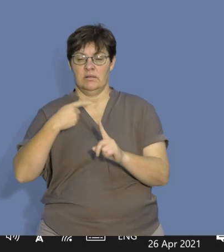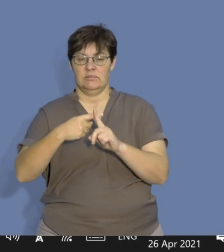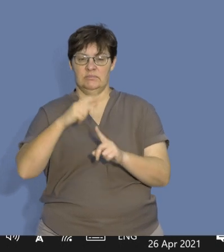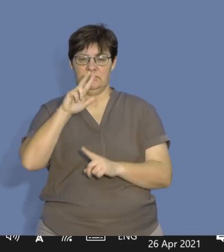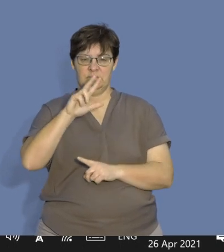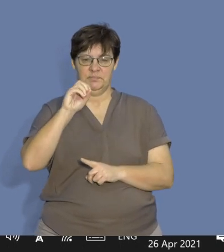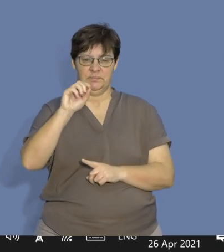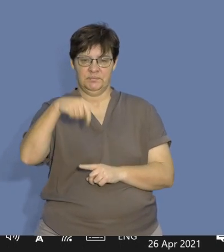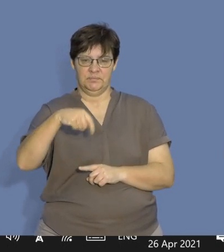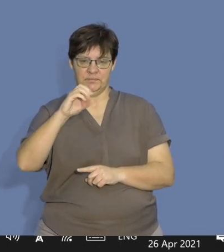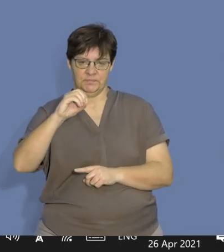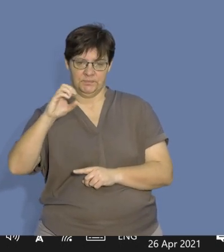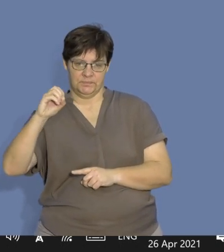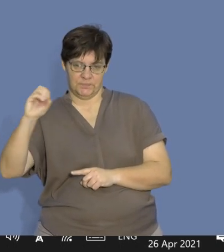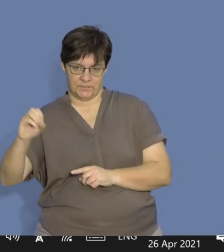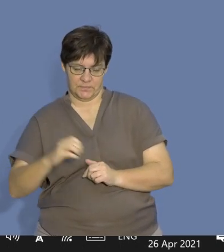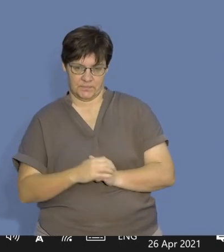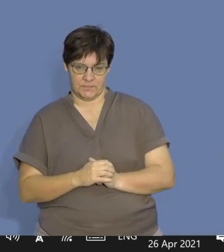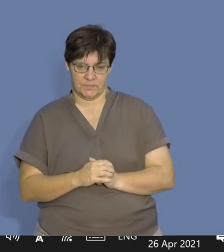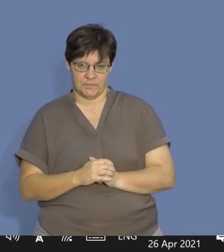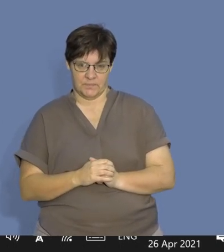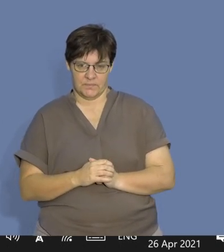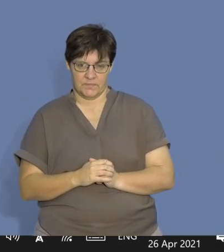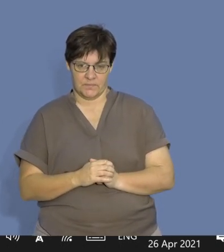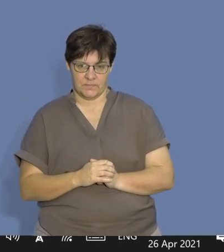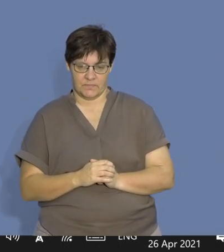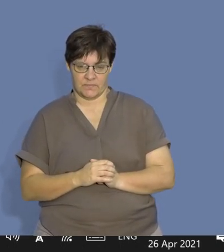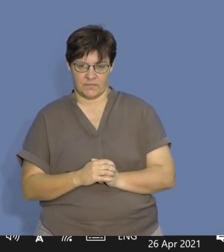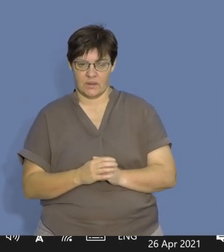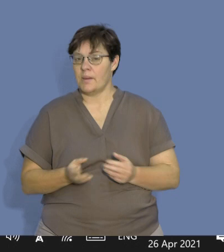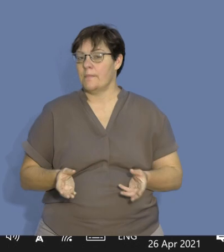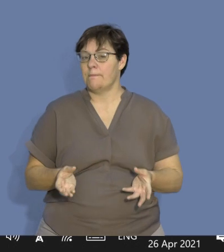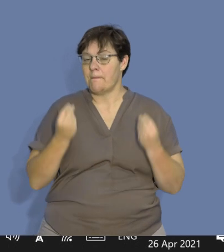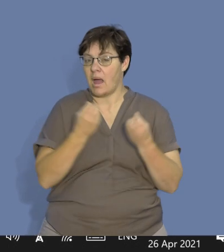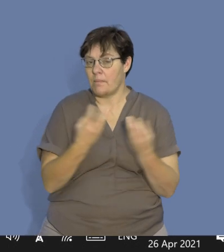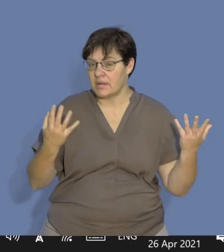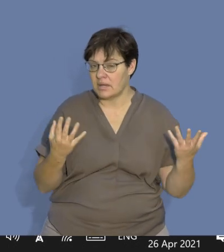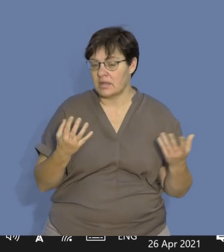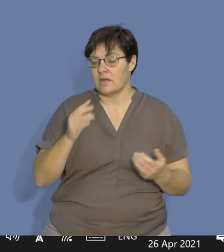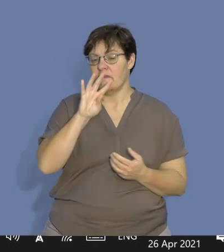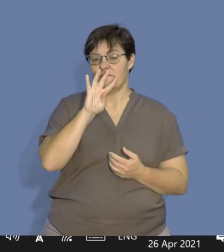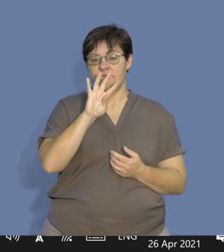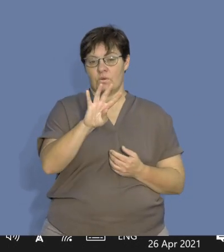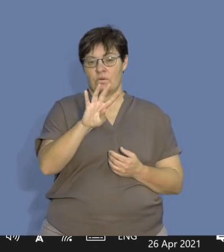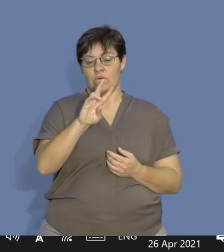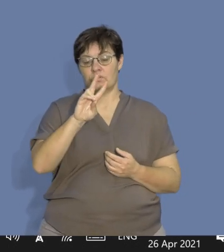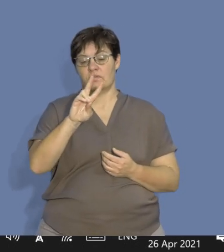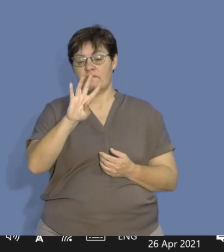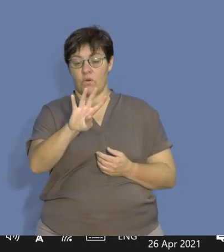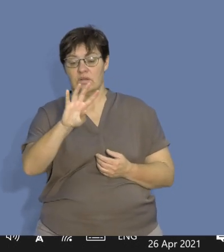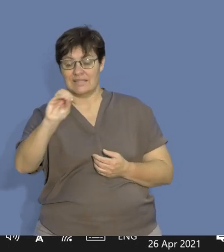360,000 plus the 80,000, and that gives us an amount of